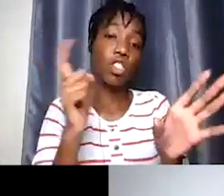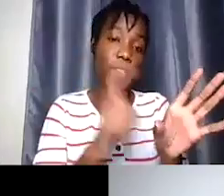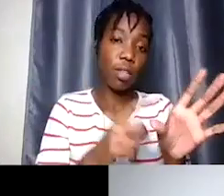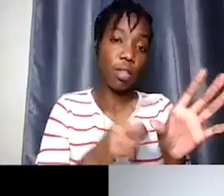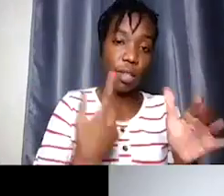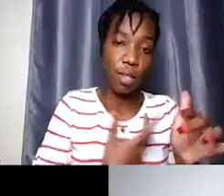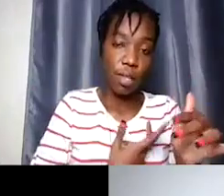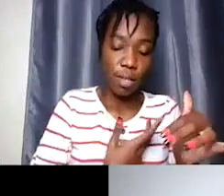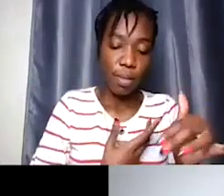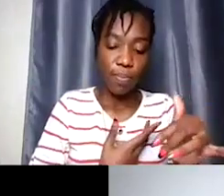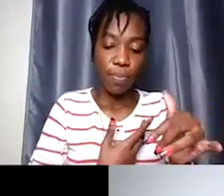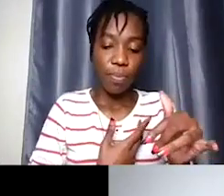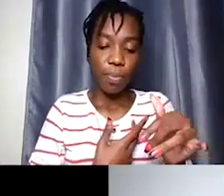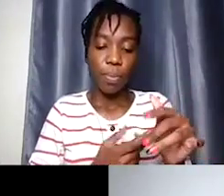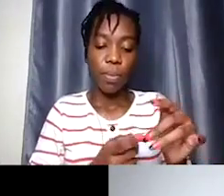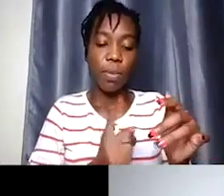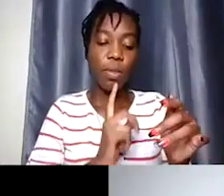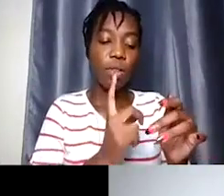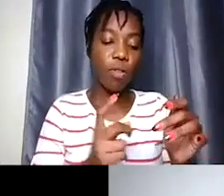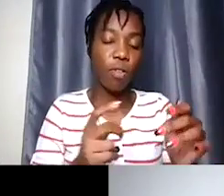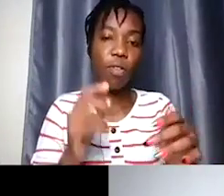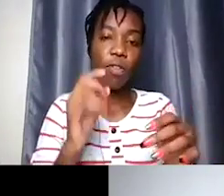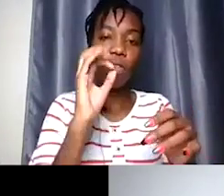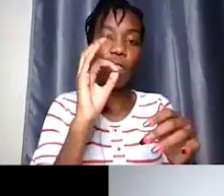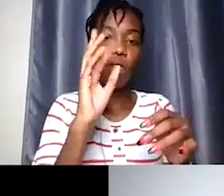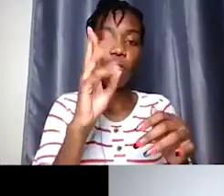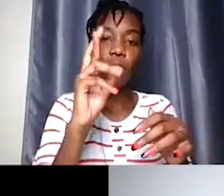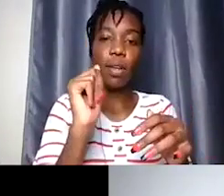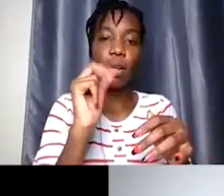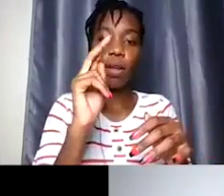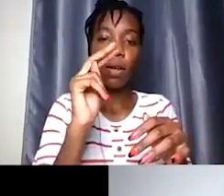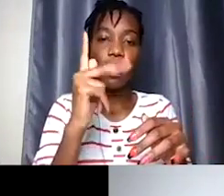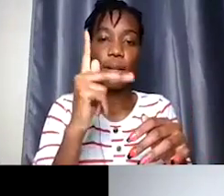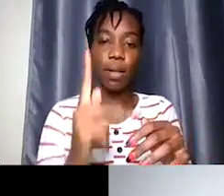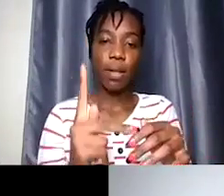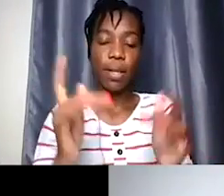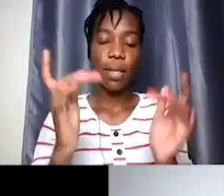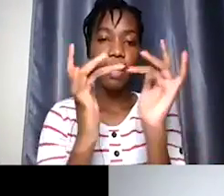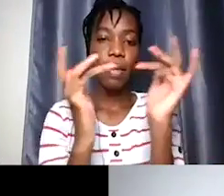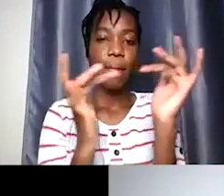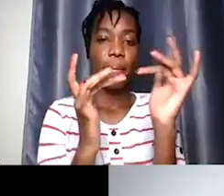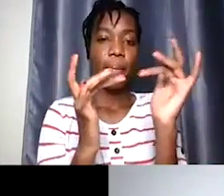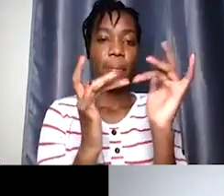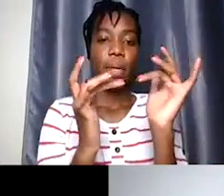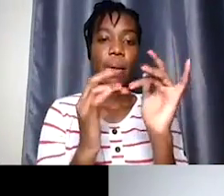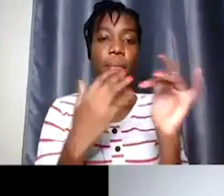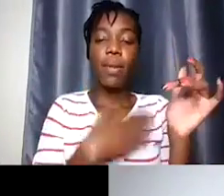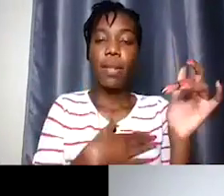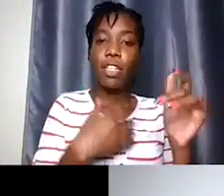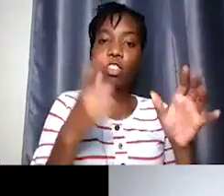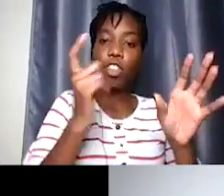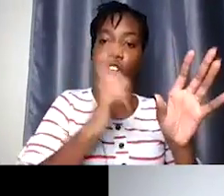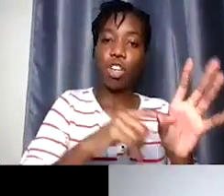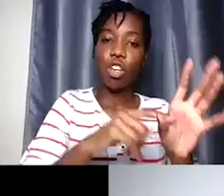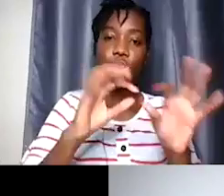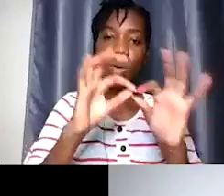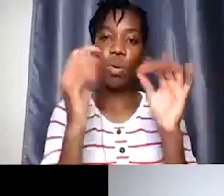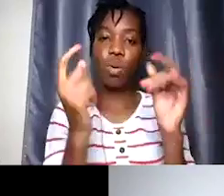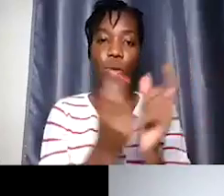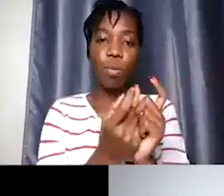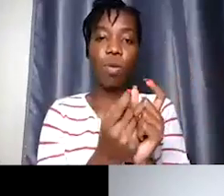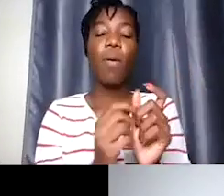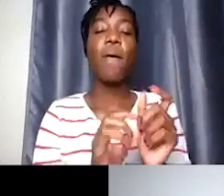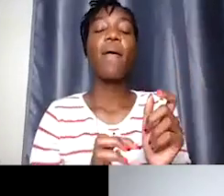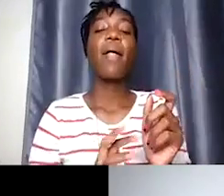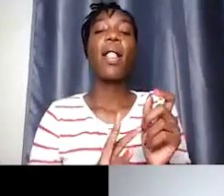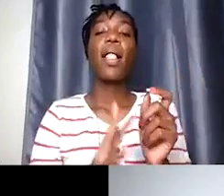so Frank, please, maybe you need to resend your email. Please join our group, Atara Solution. It's a WhatsApp group. I've seen Jacinta